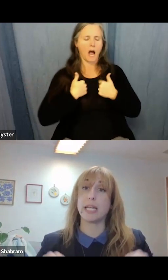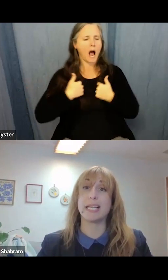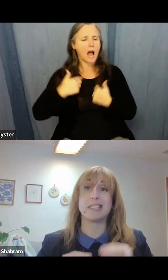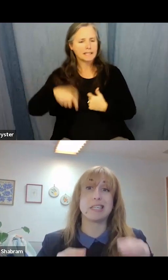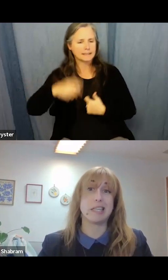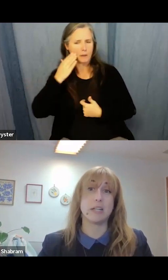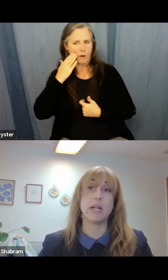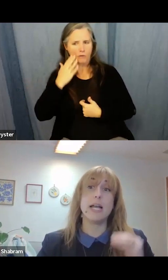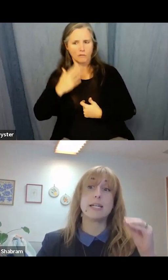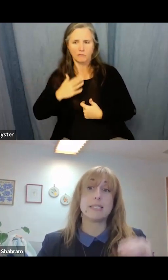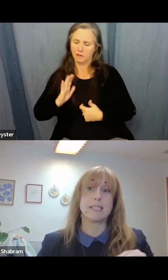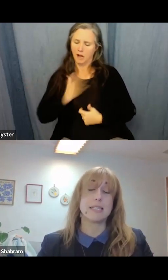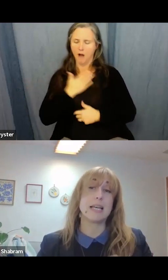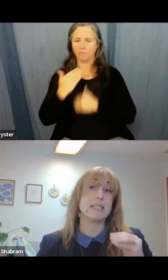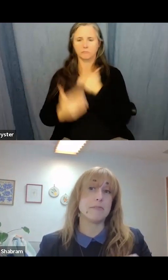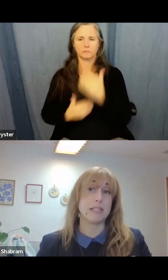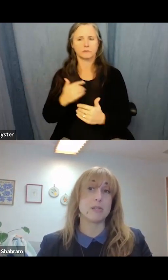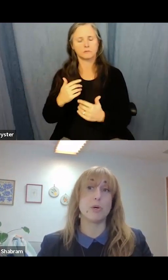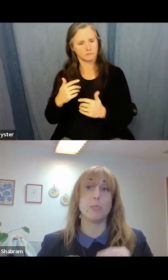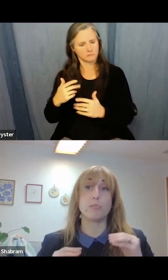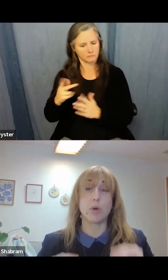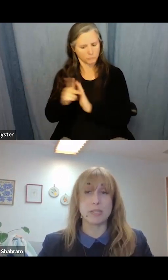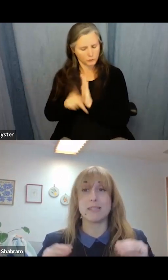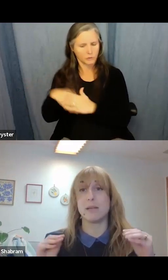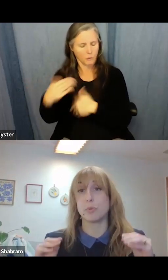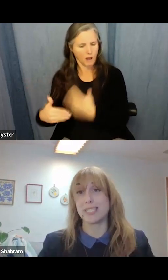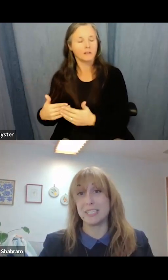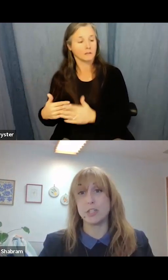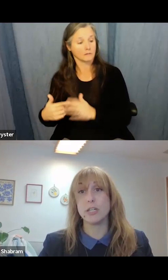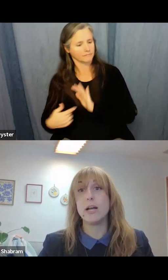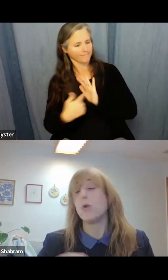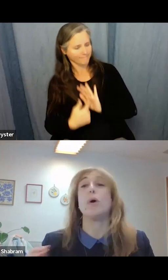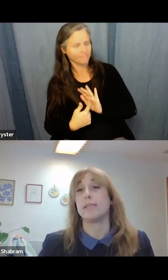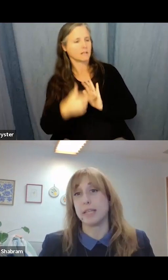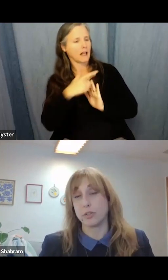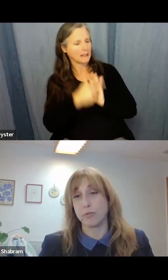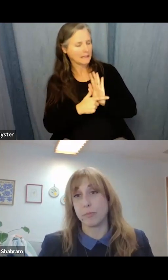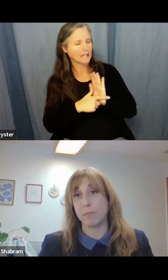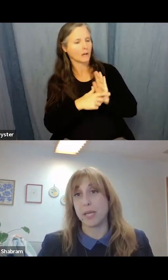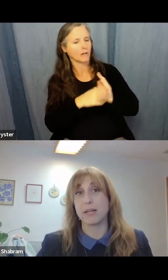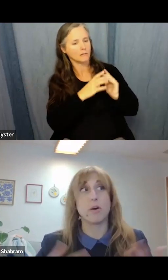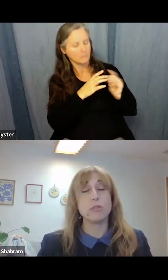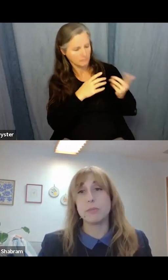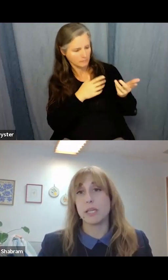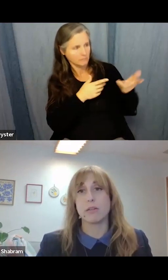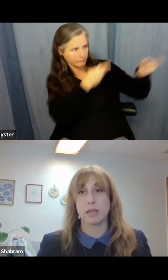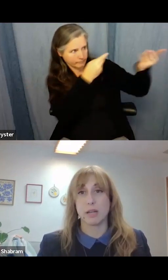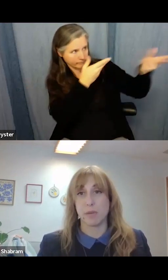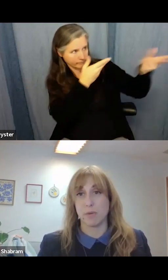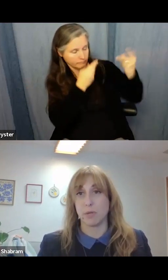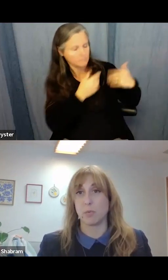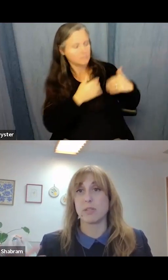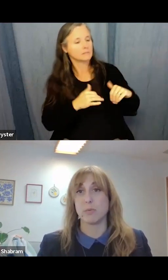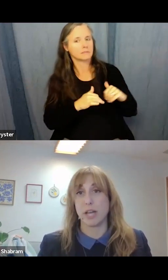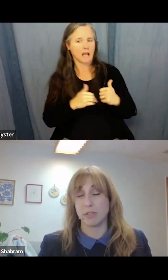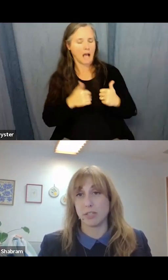was writing it into clear, consistent, and defensible process and procedure was essential for me, because ultimately there's going to be